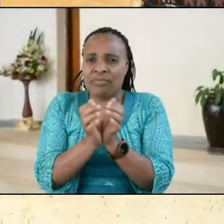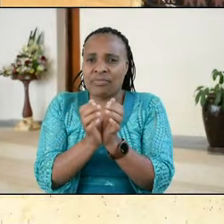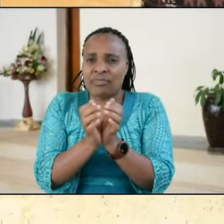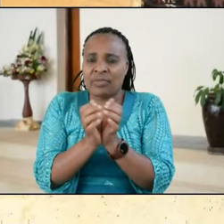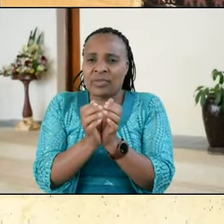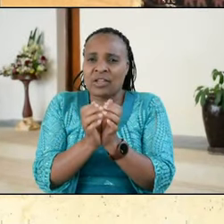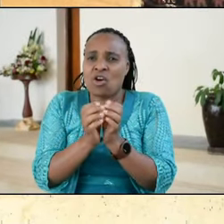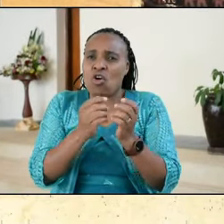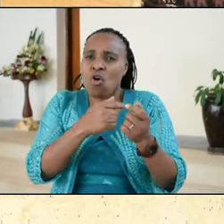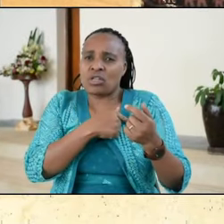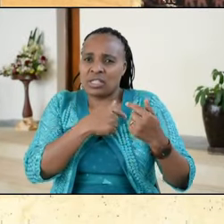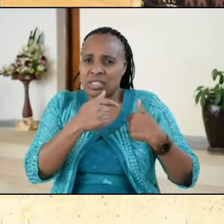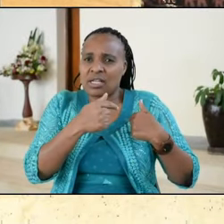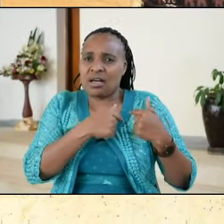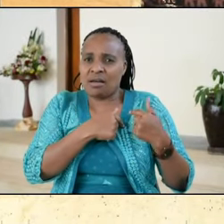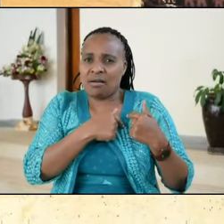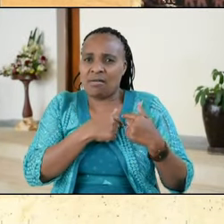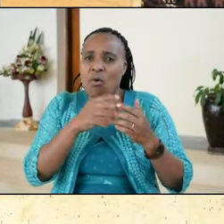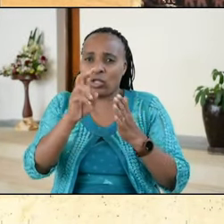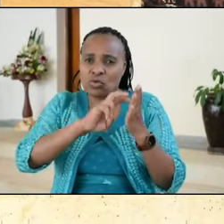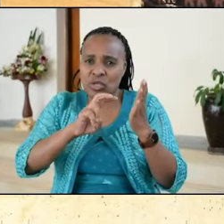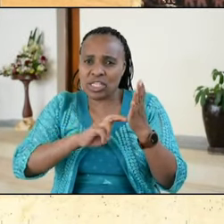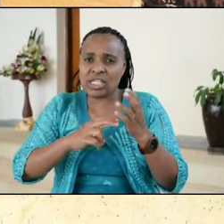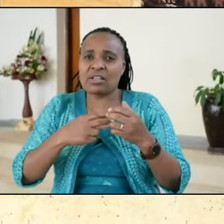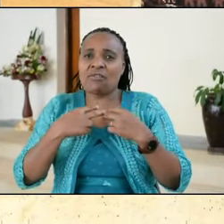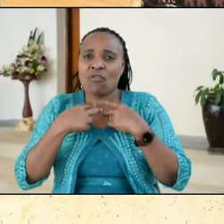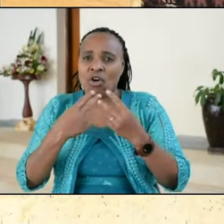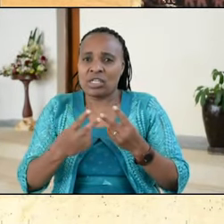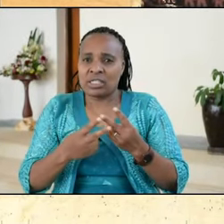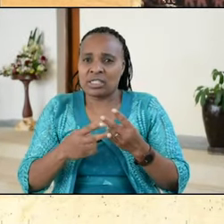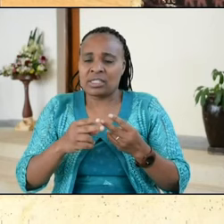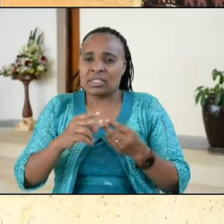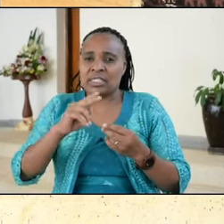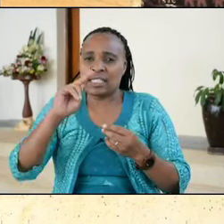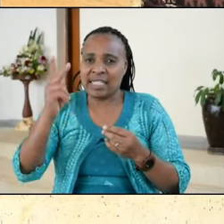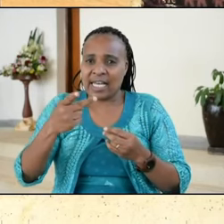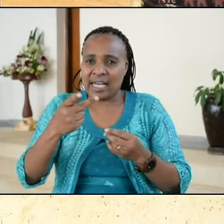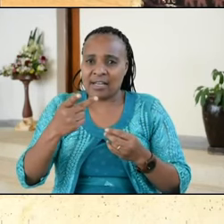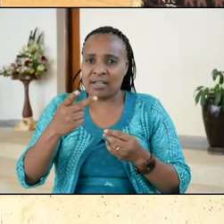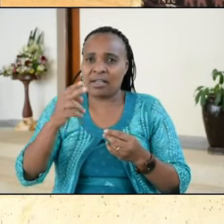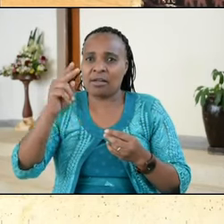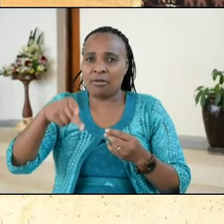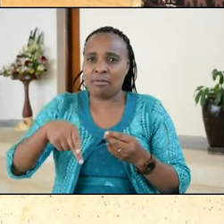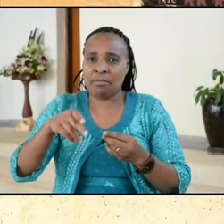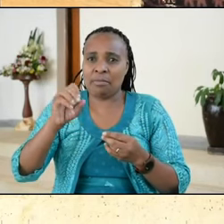And consider... Read it loudly so that we can... 2 Peter, 2 Peter